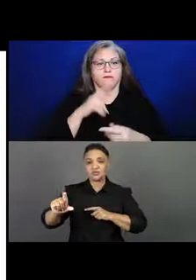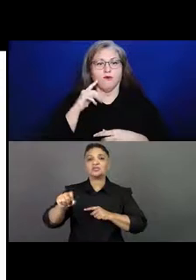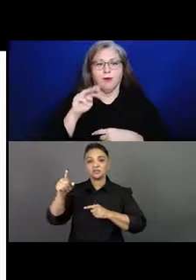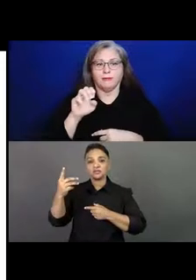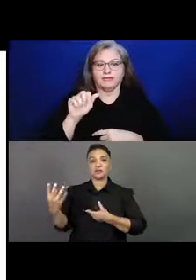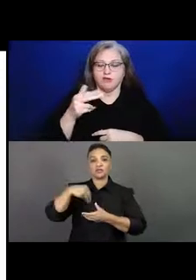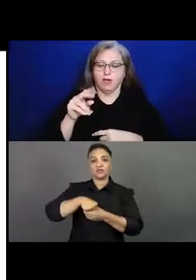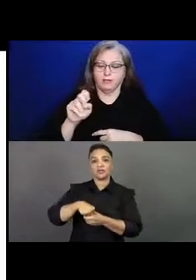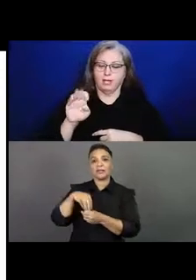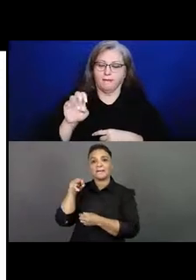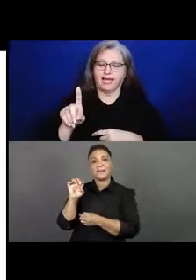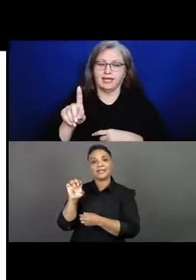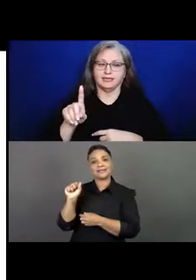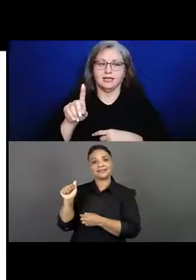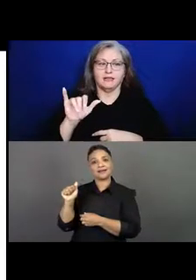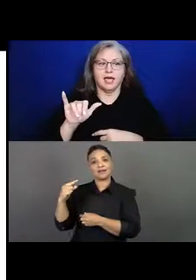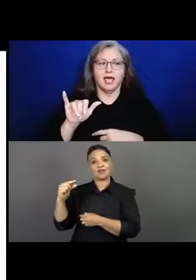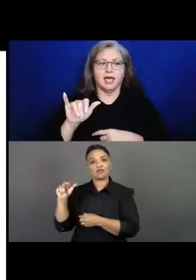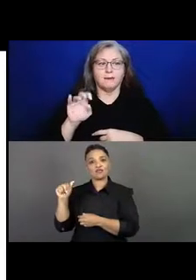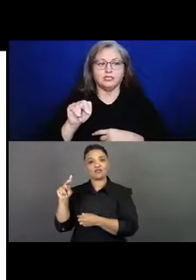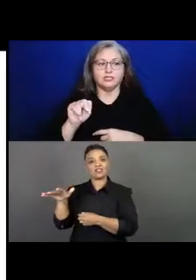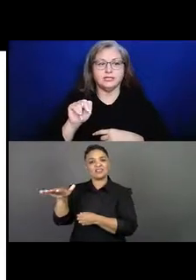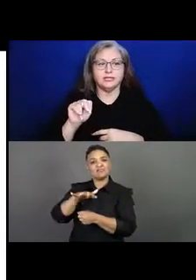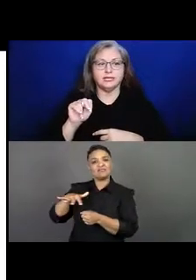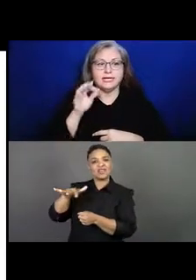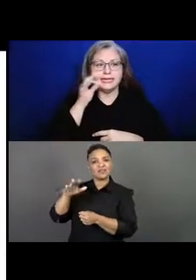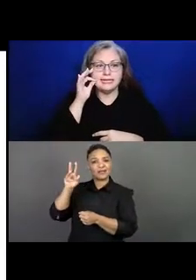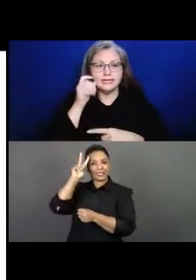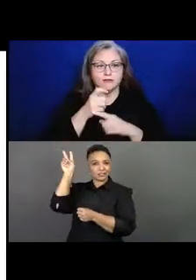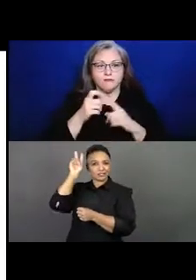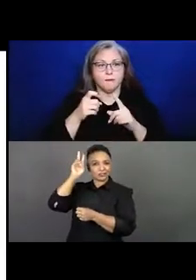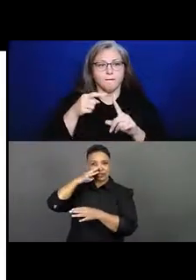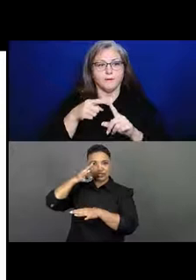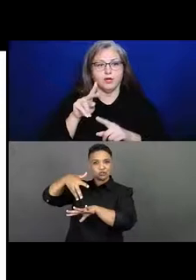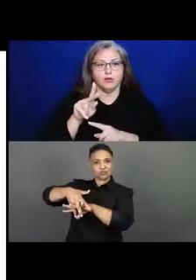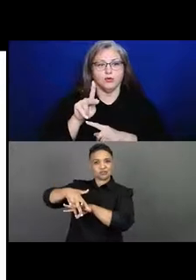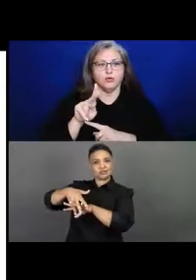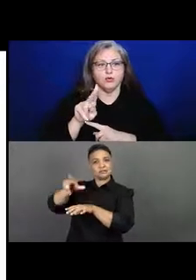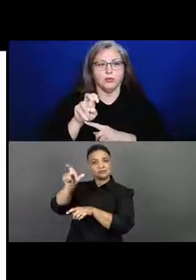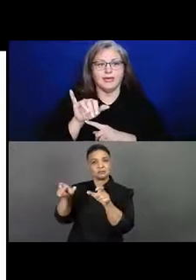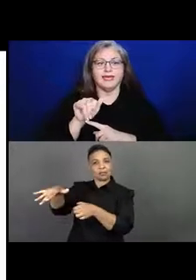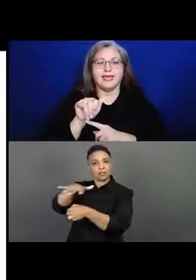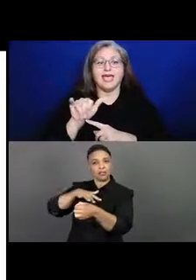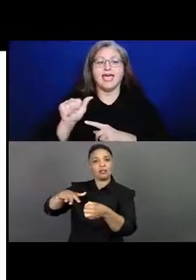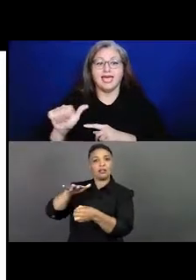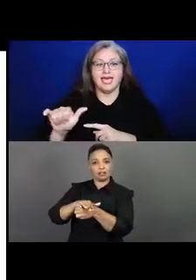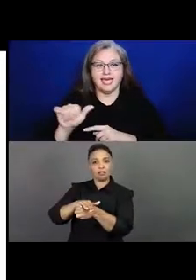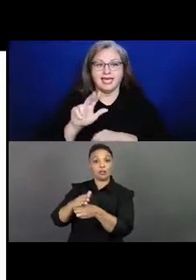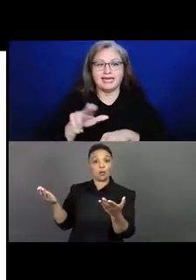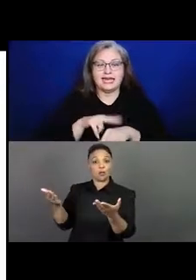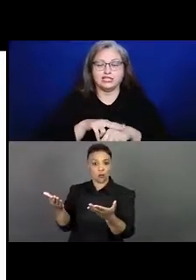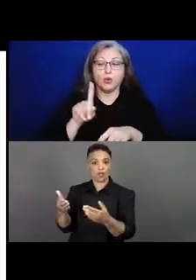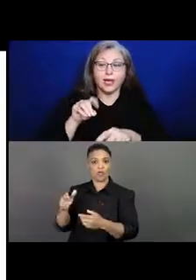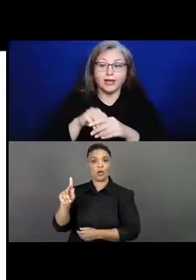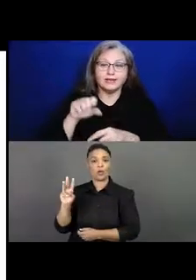Band of Mission Indians from Kum Aye Nation in San